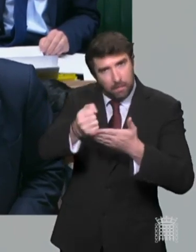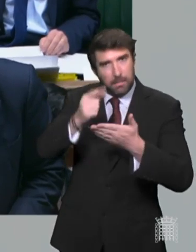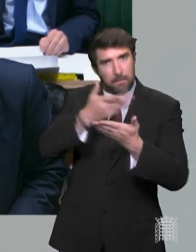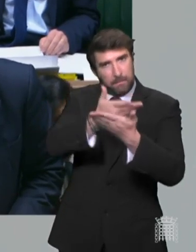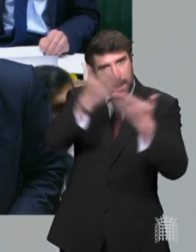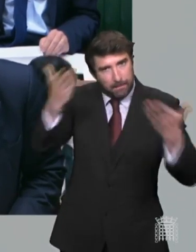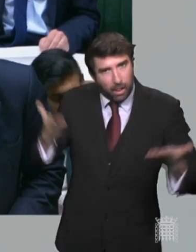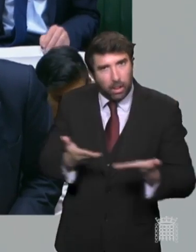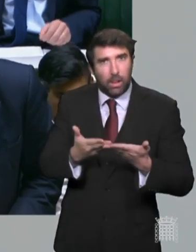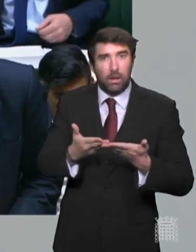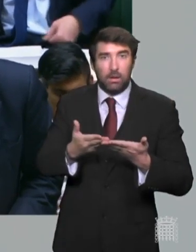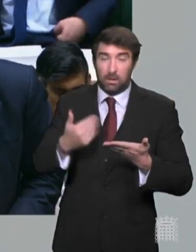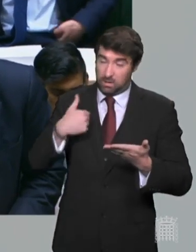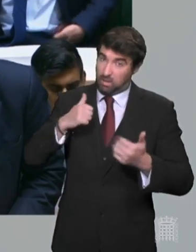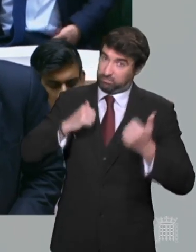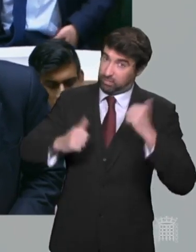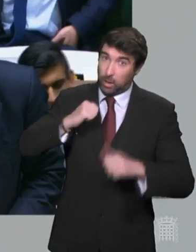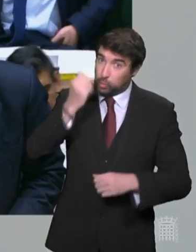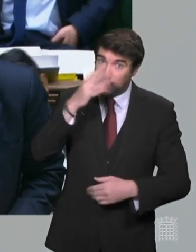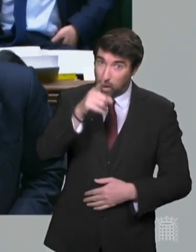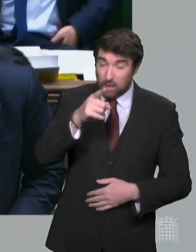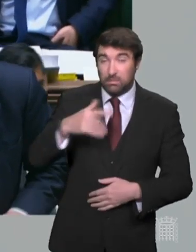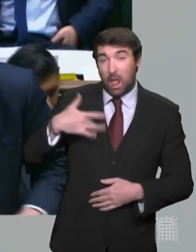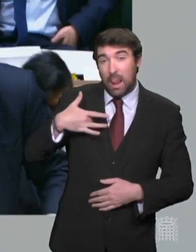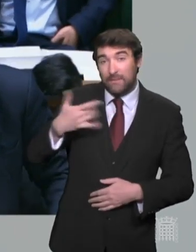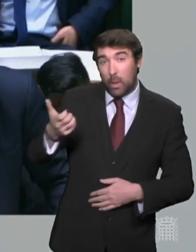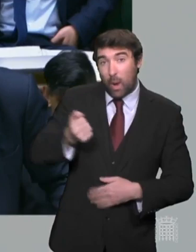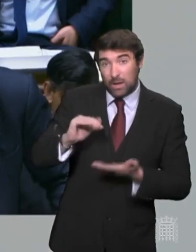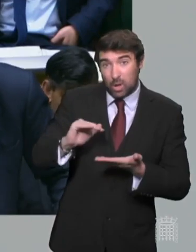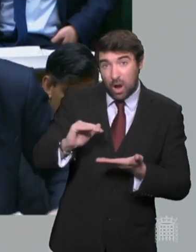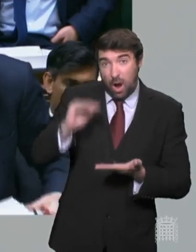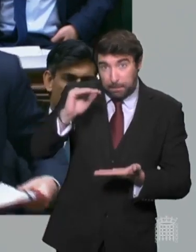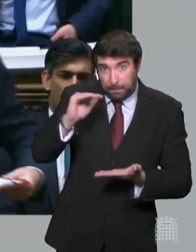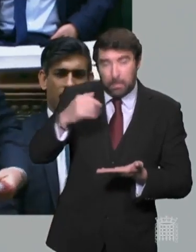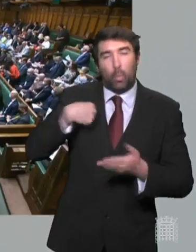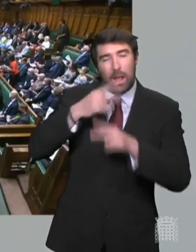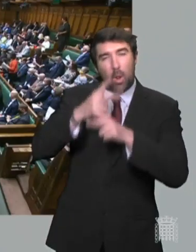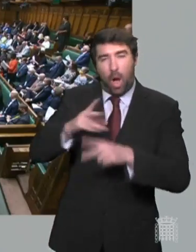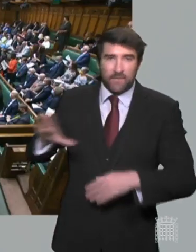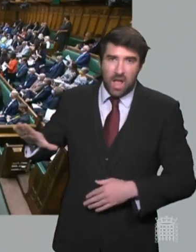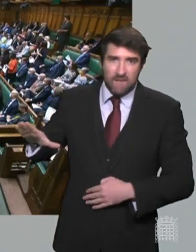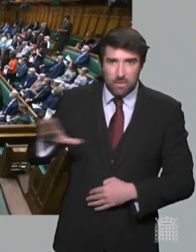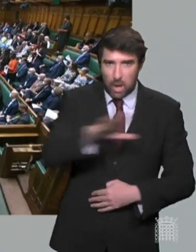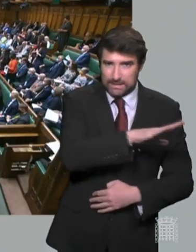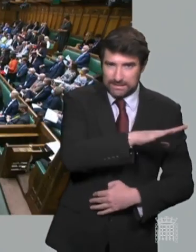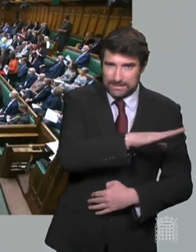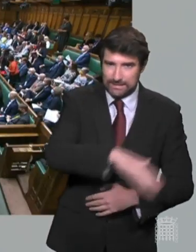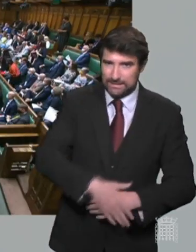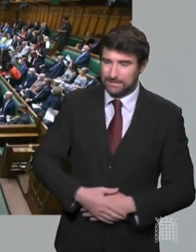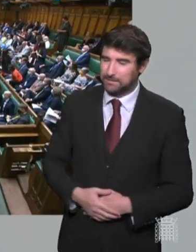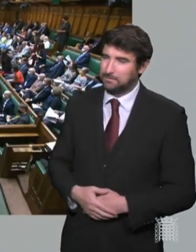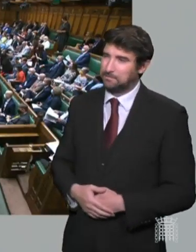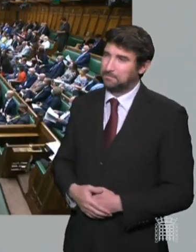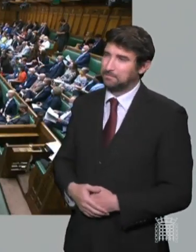done by uplifting the living wage, and proud of the arm we put around the whole of the British people. Greg McKinley. Thank